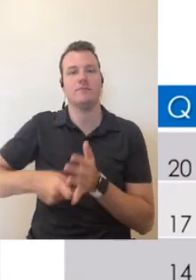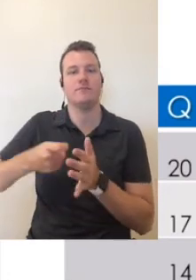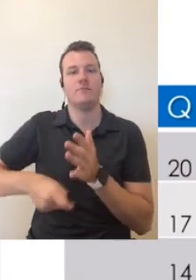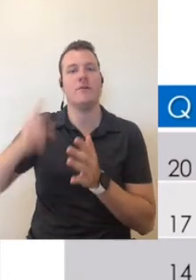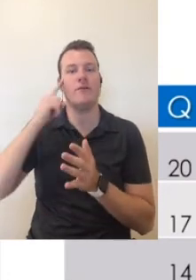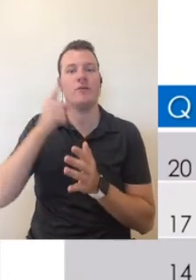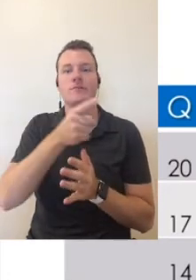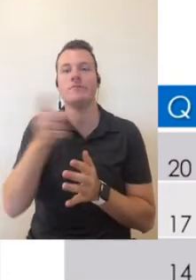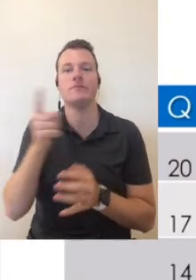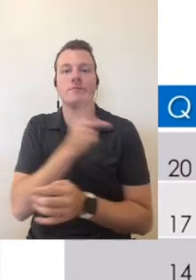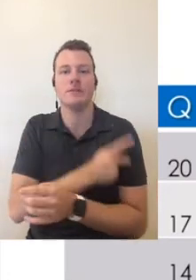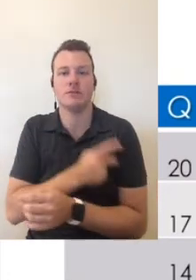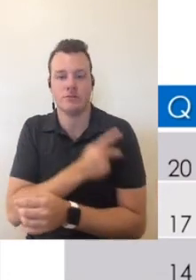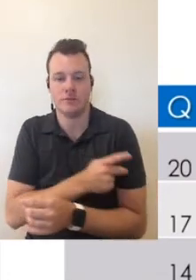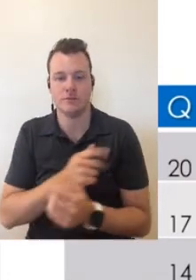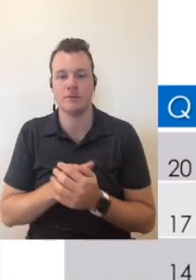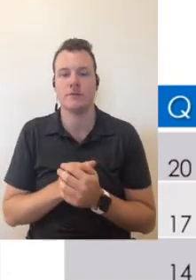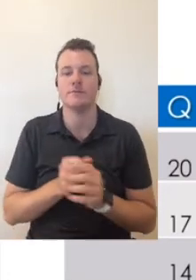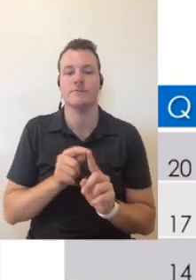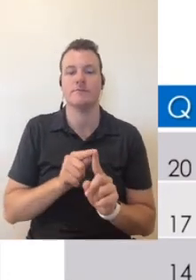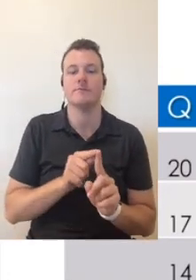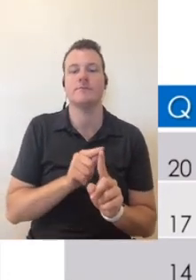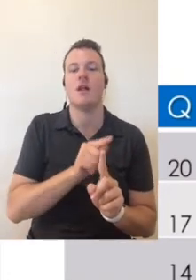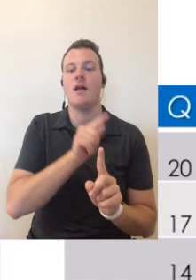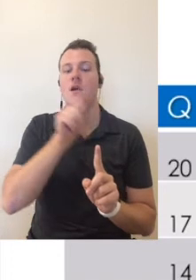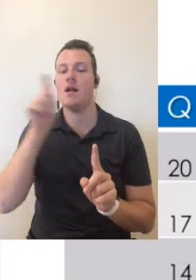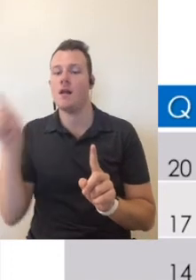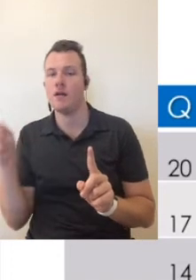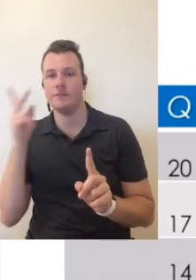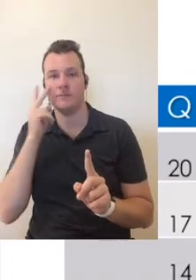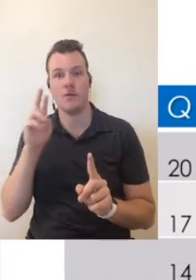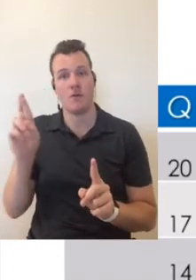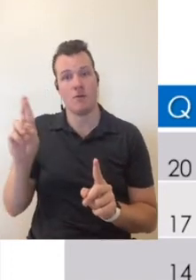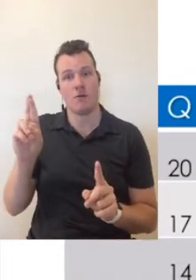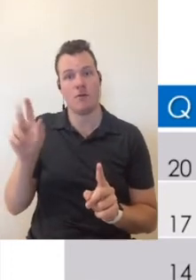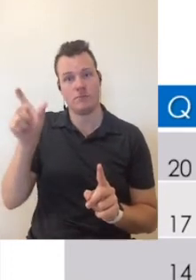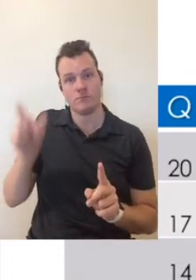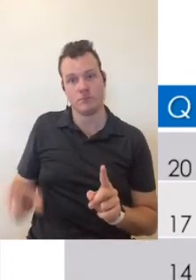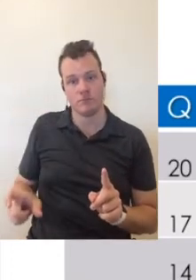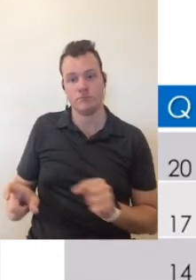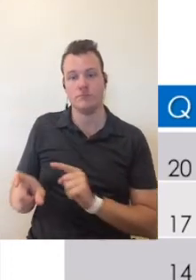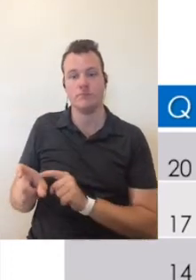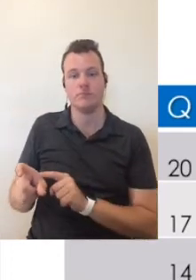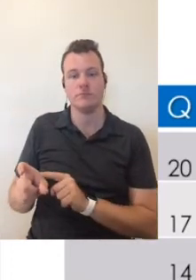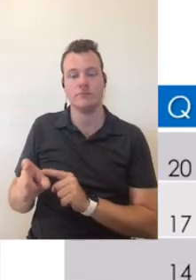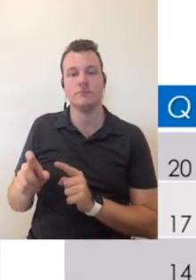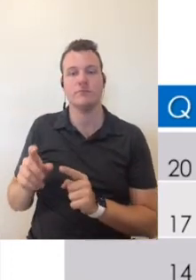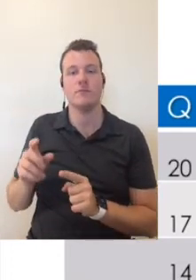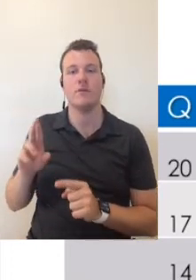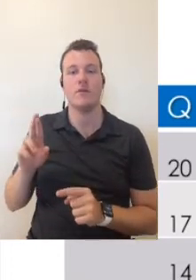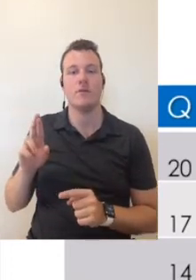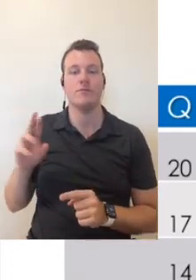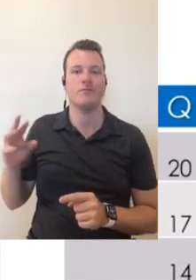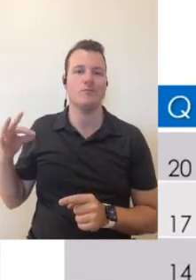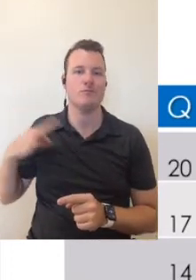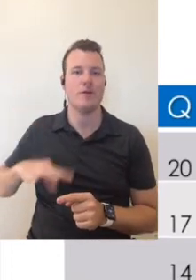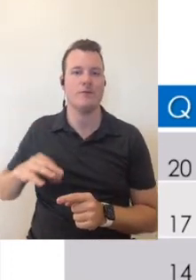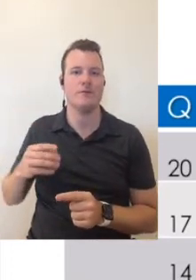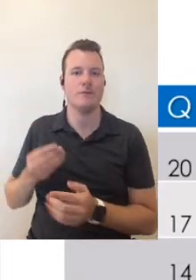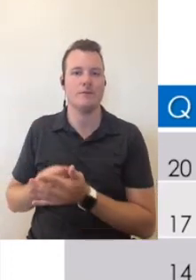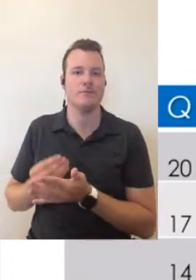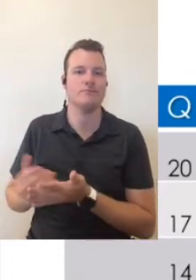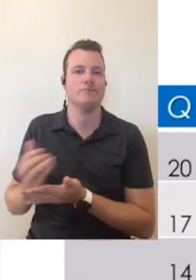of those devices. And then on the far right, you will actually see an R, and the R is the